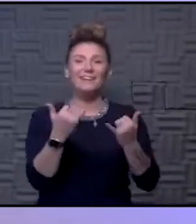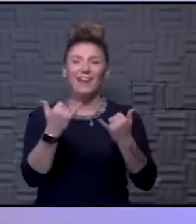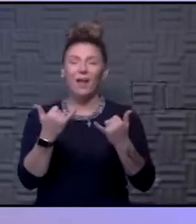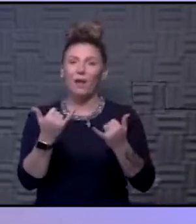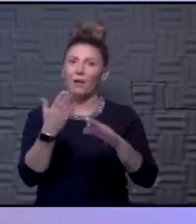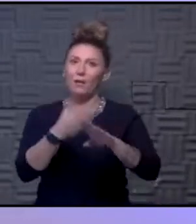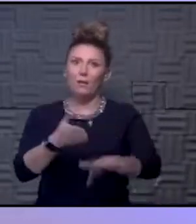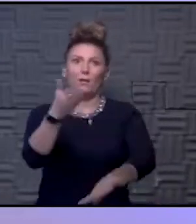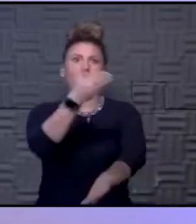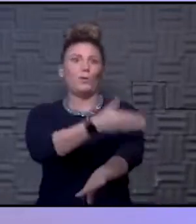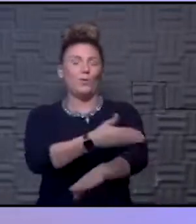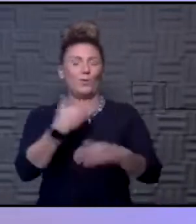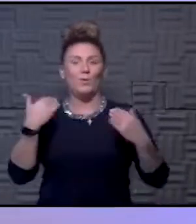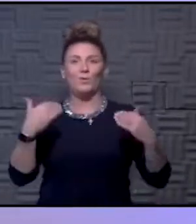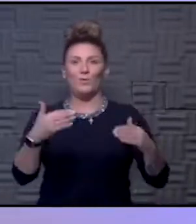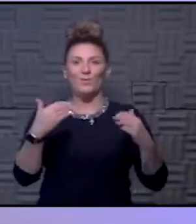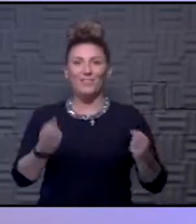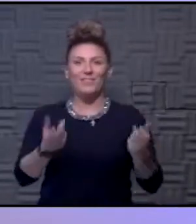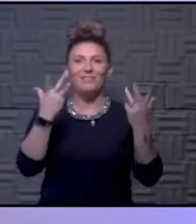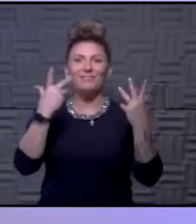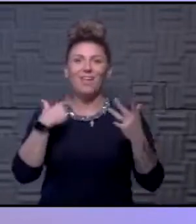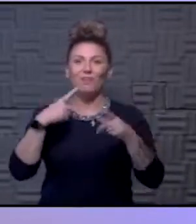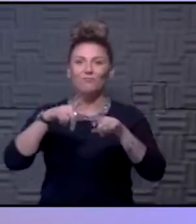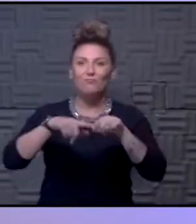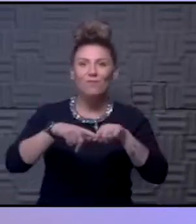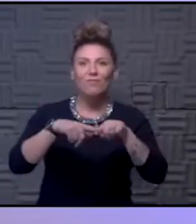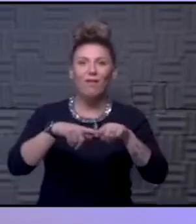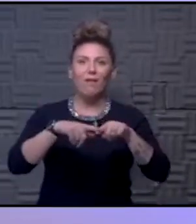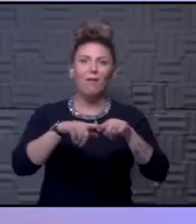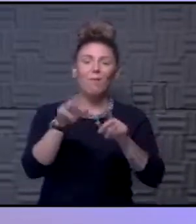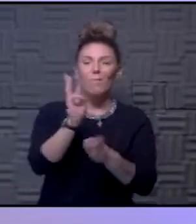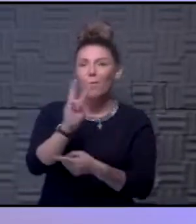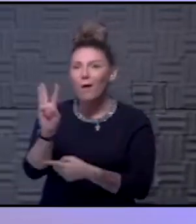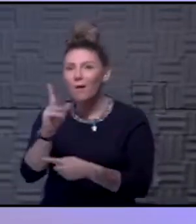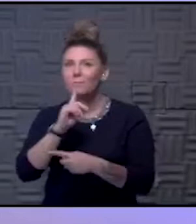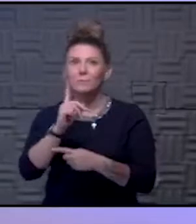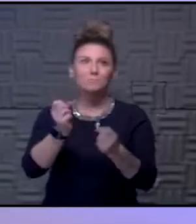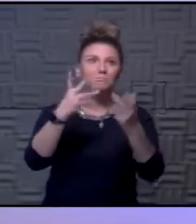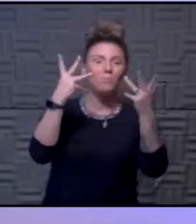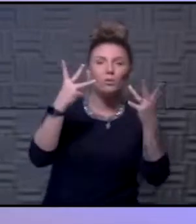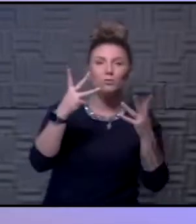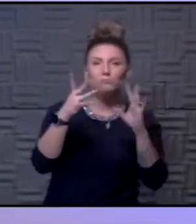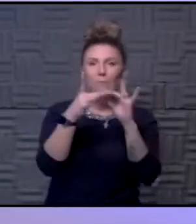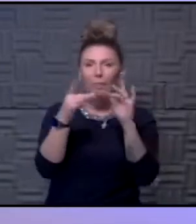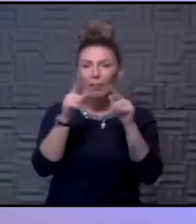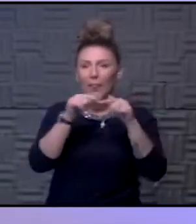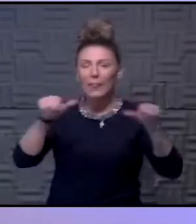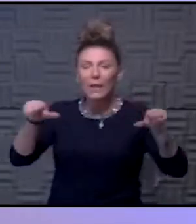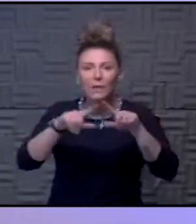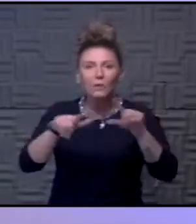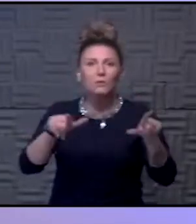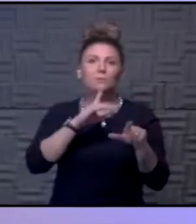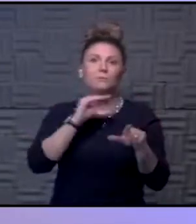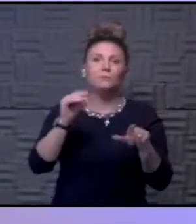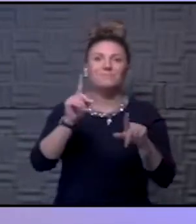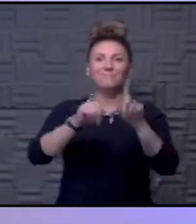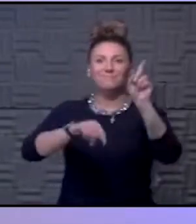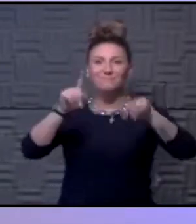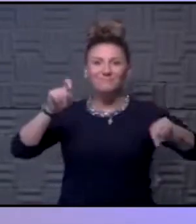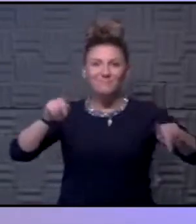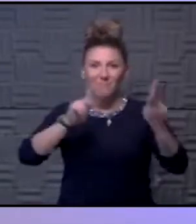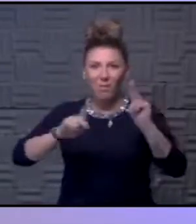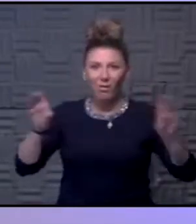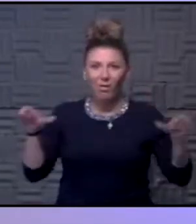better. A lot of reliable sites have information in multiple languages and for different populations. But because we started early